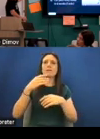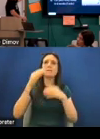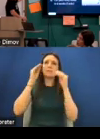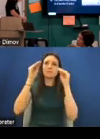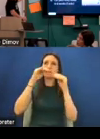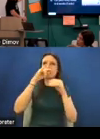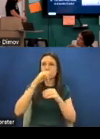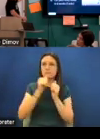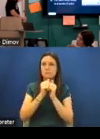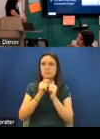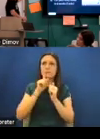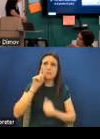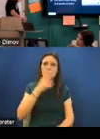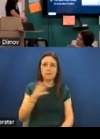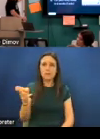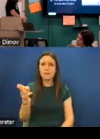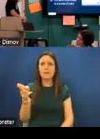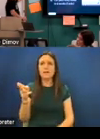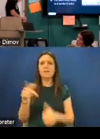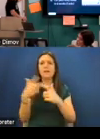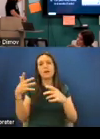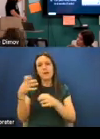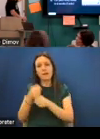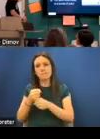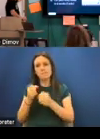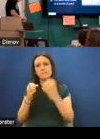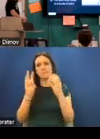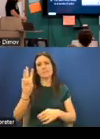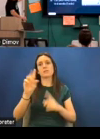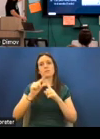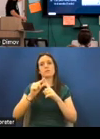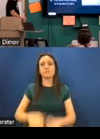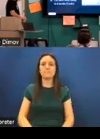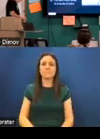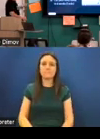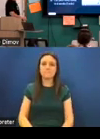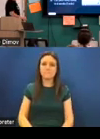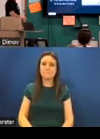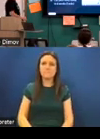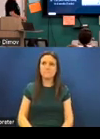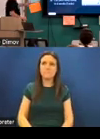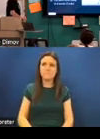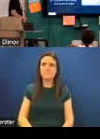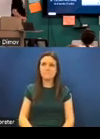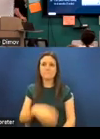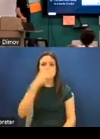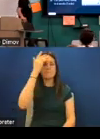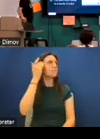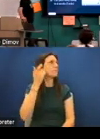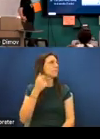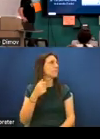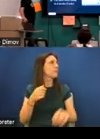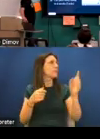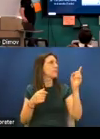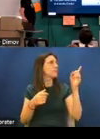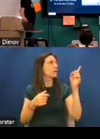then when I had to shorten to 6 words, those are the 6. That's it. Great. That's great. Okay, we know that one.